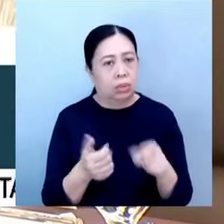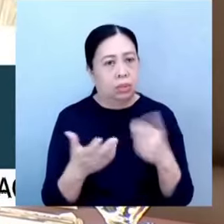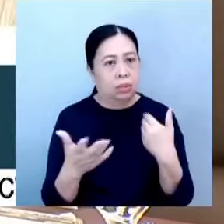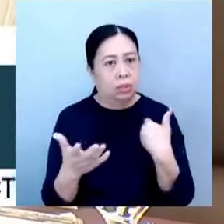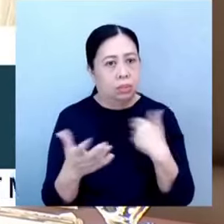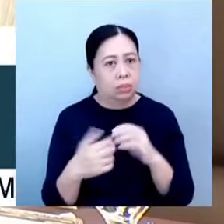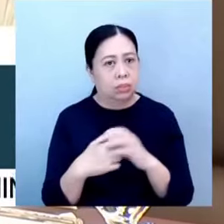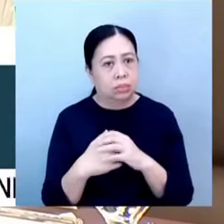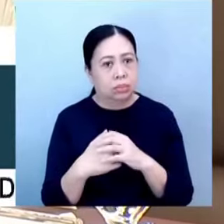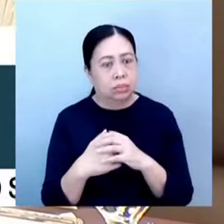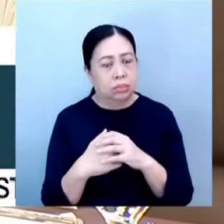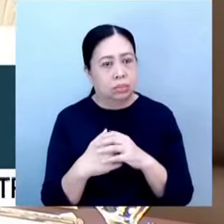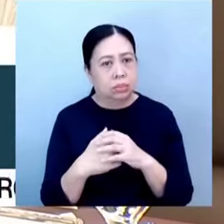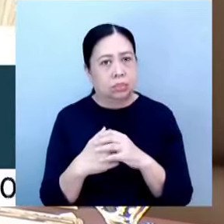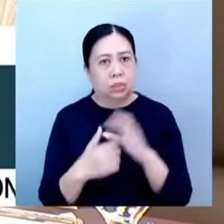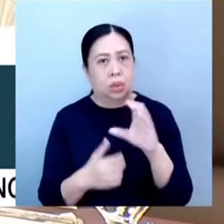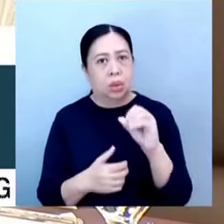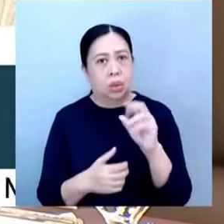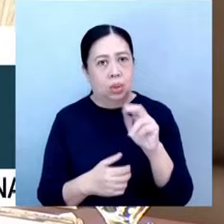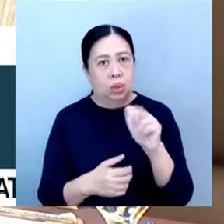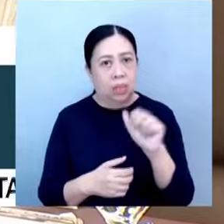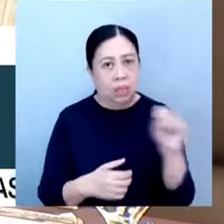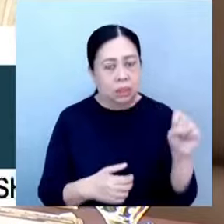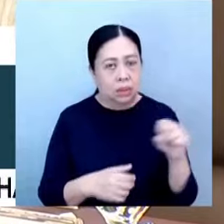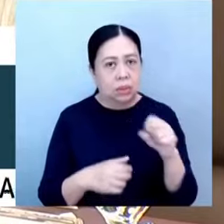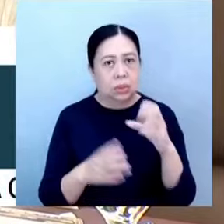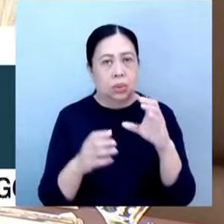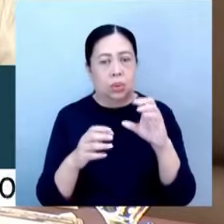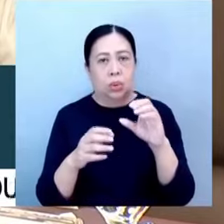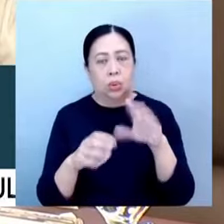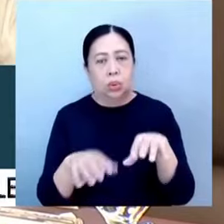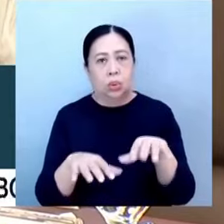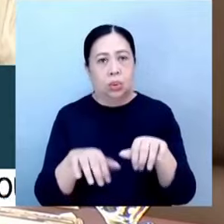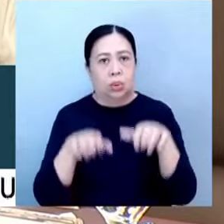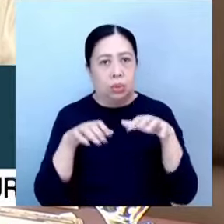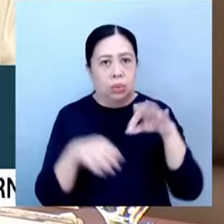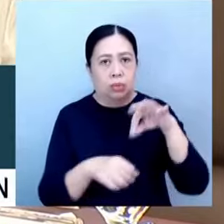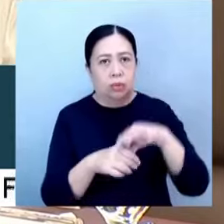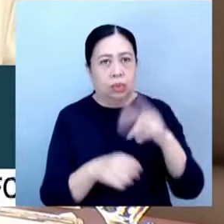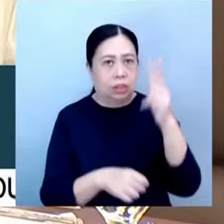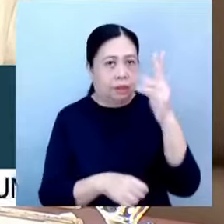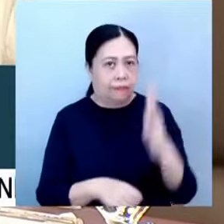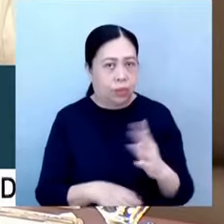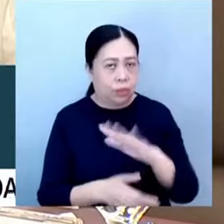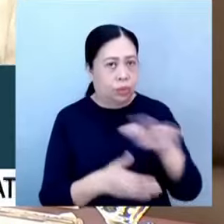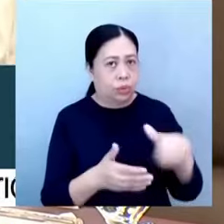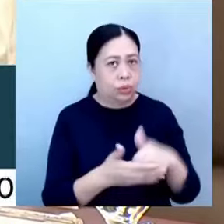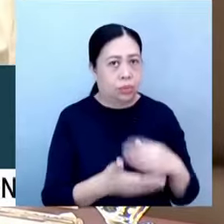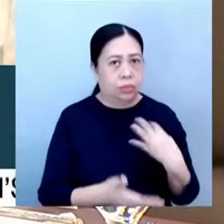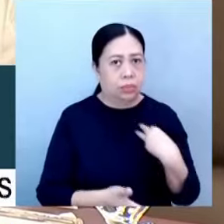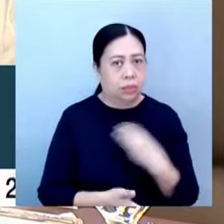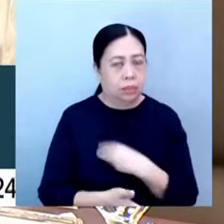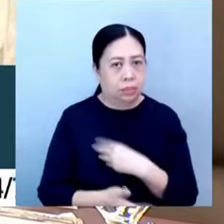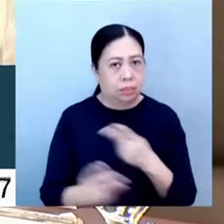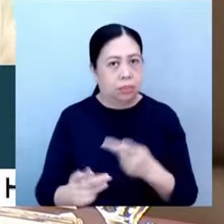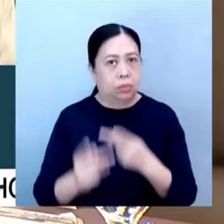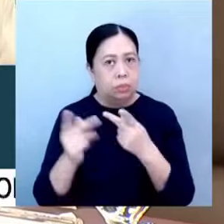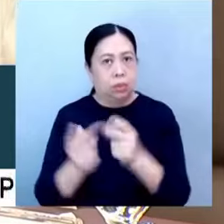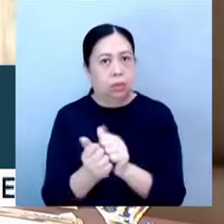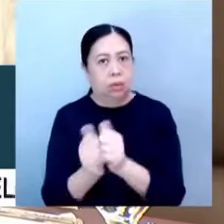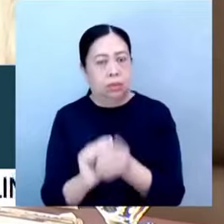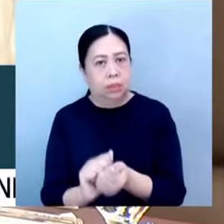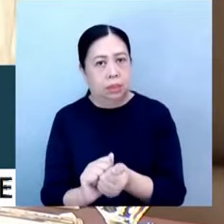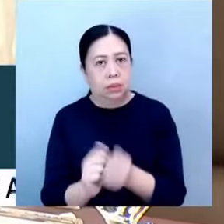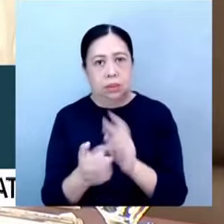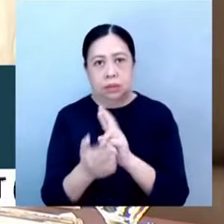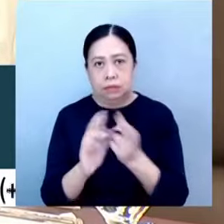the CONAS. Says Congress, by a vote of 3/4 of all its members, may propose amendment or revision